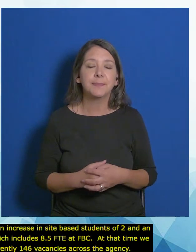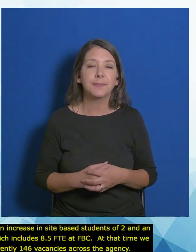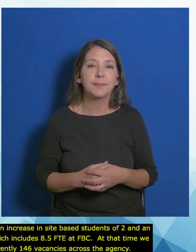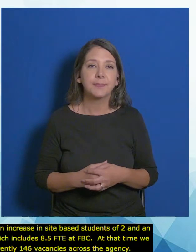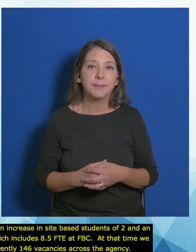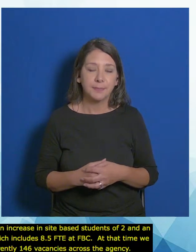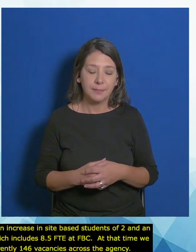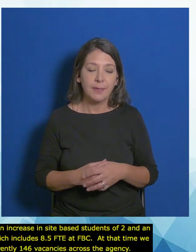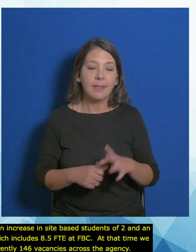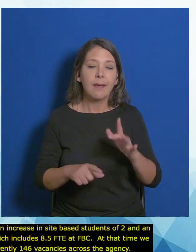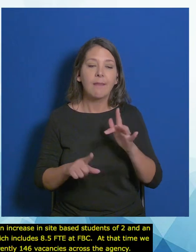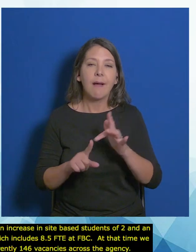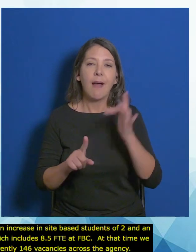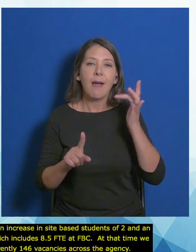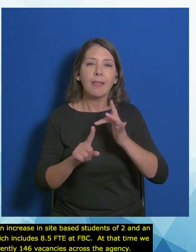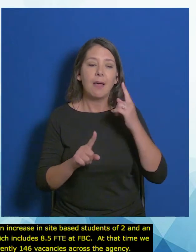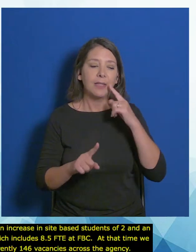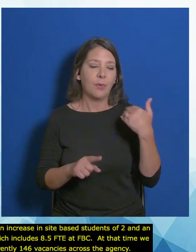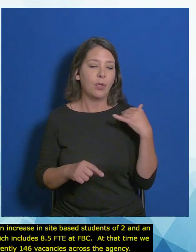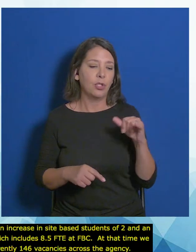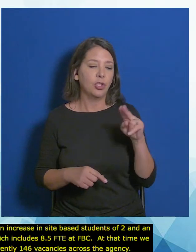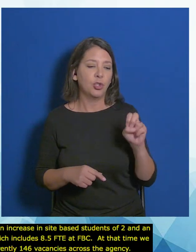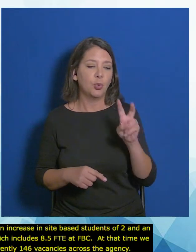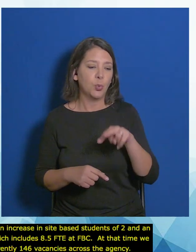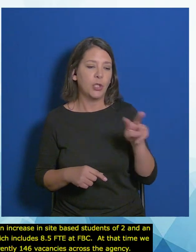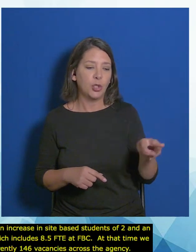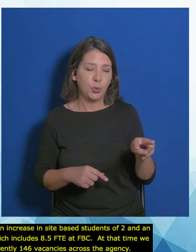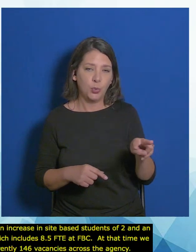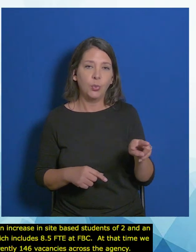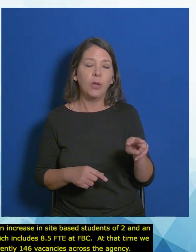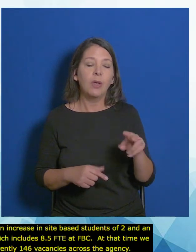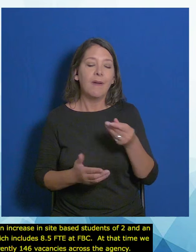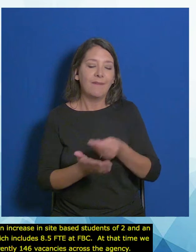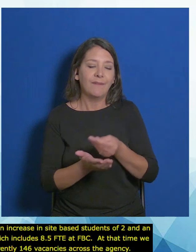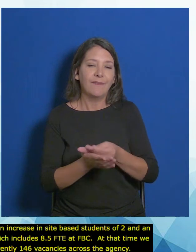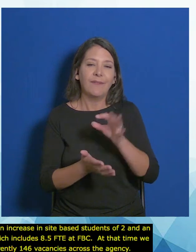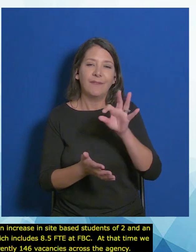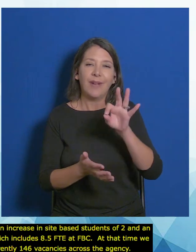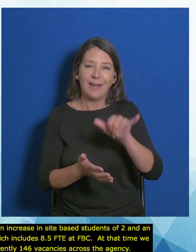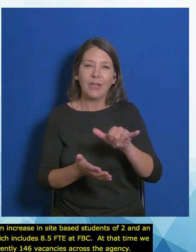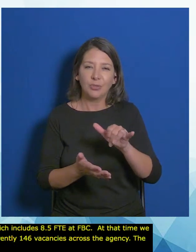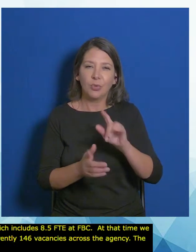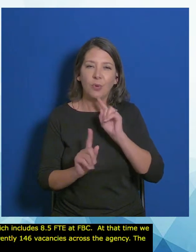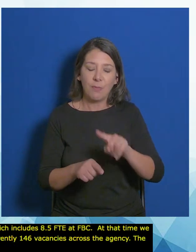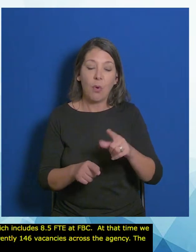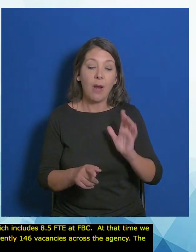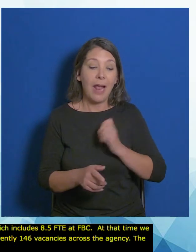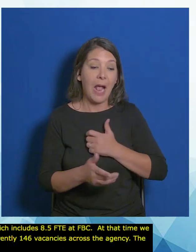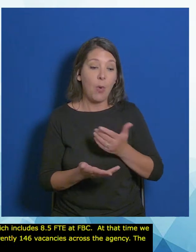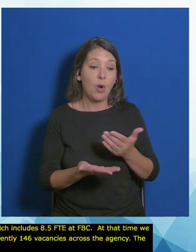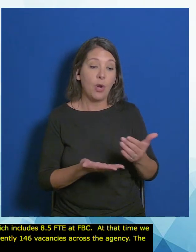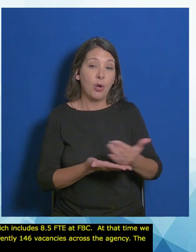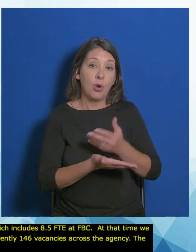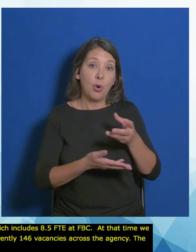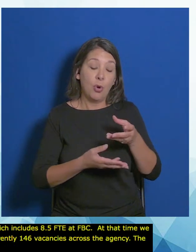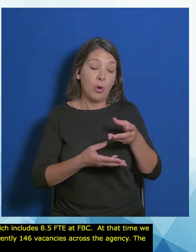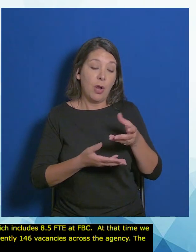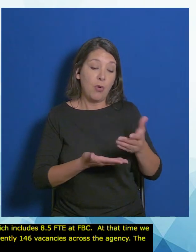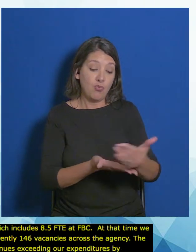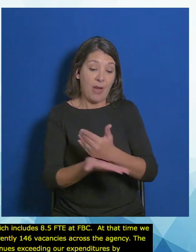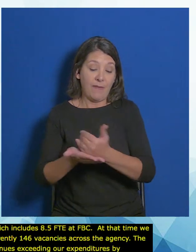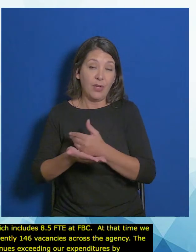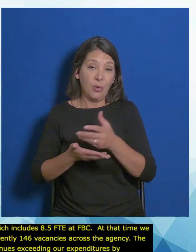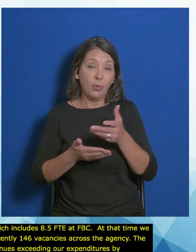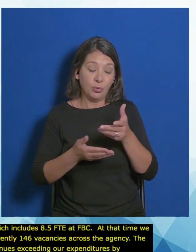The highlights of the June 2022 financial report are that we ended our revenues exceeding our expenditures